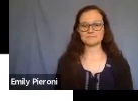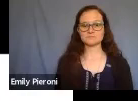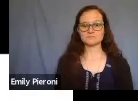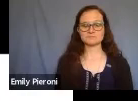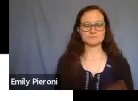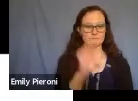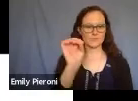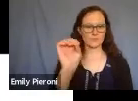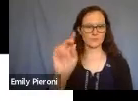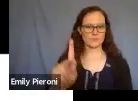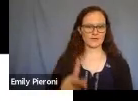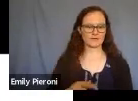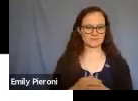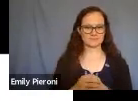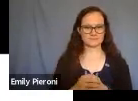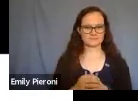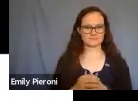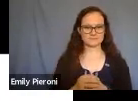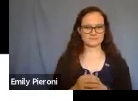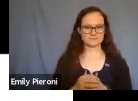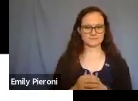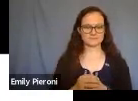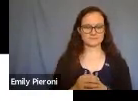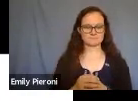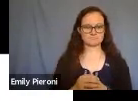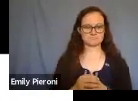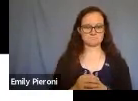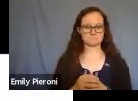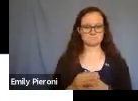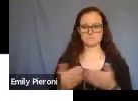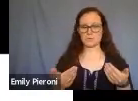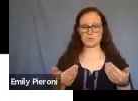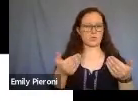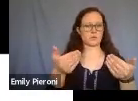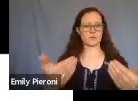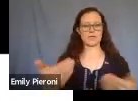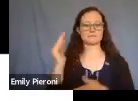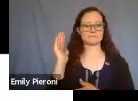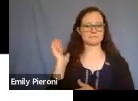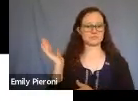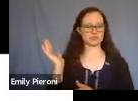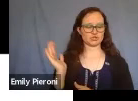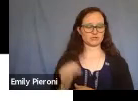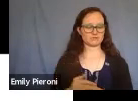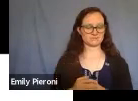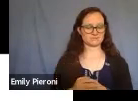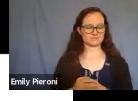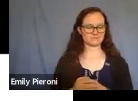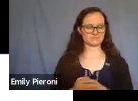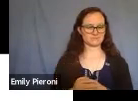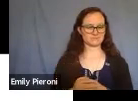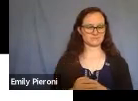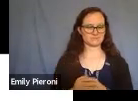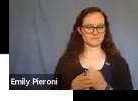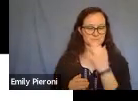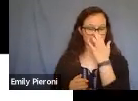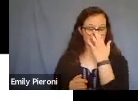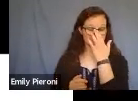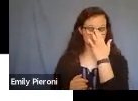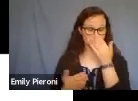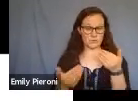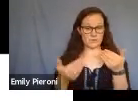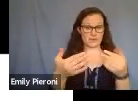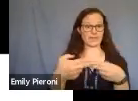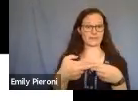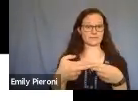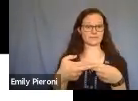Okay, so I guess we'll go ahead and move on with our presentation here. And so the next slide